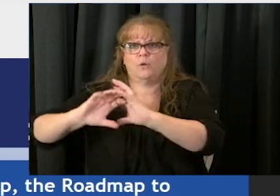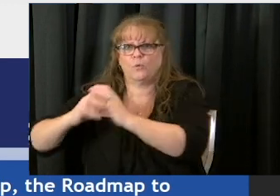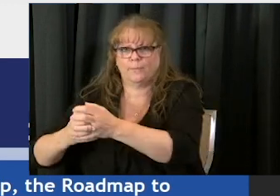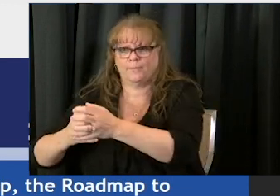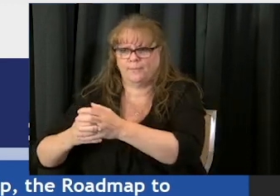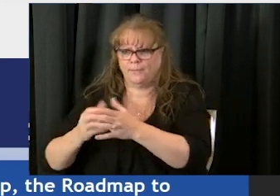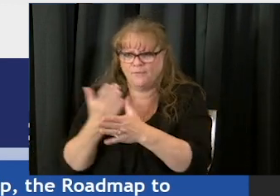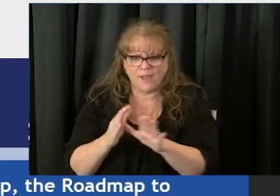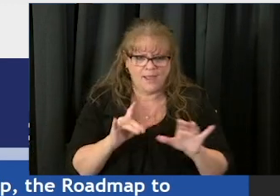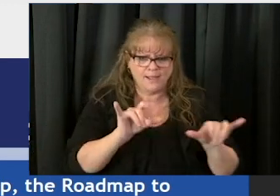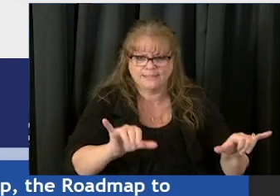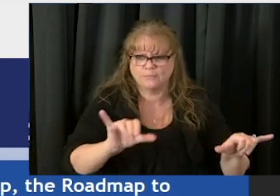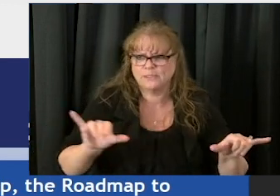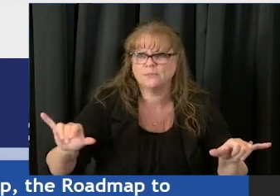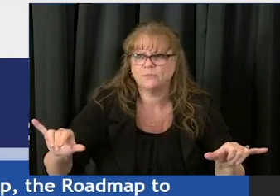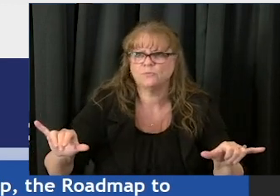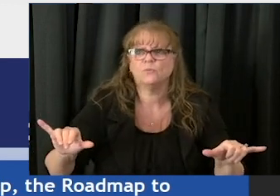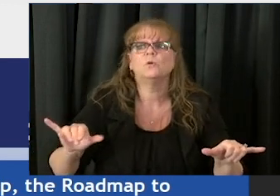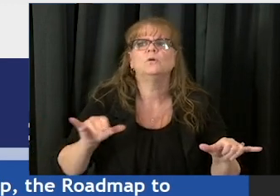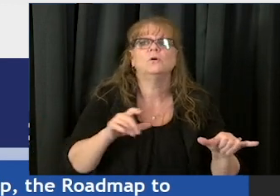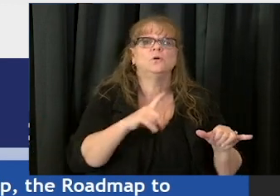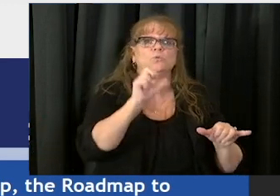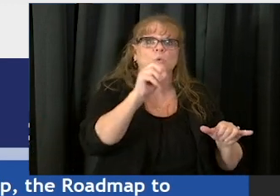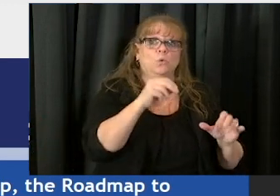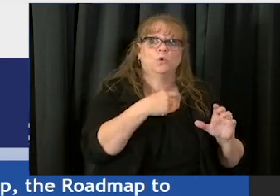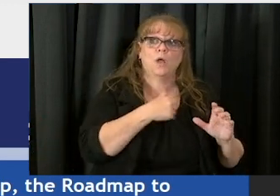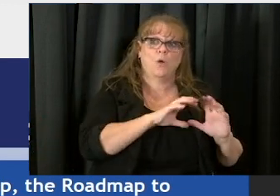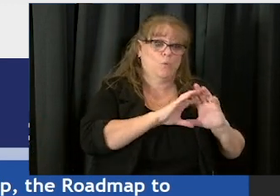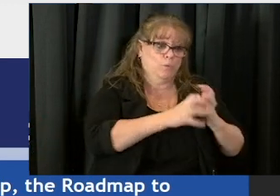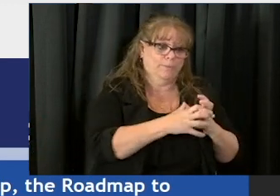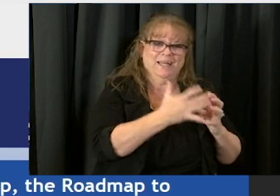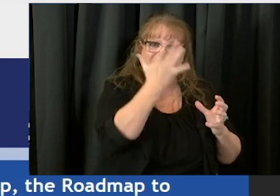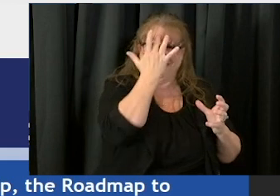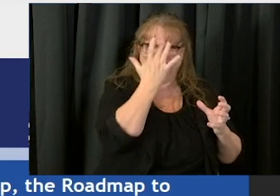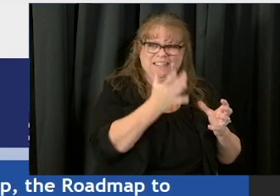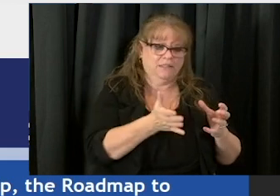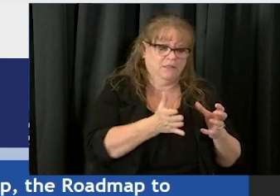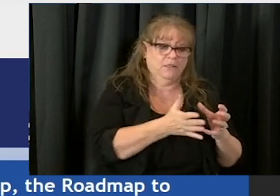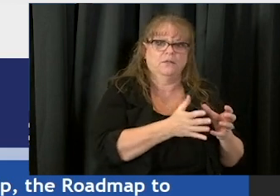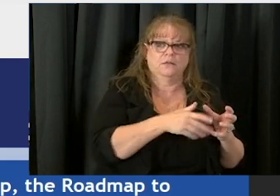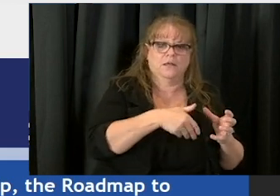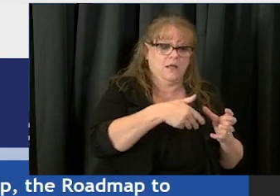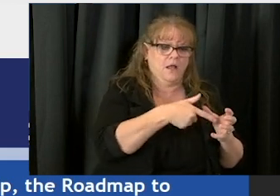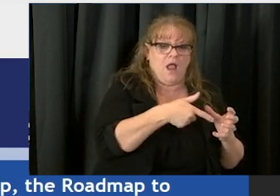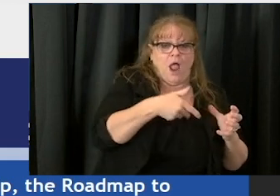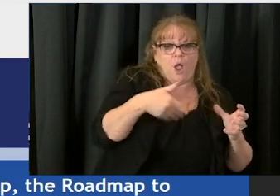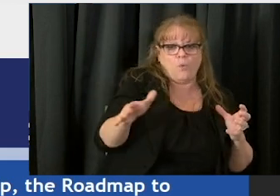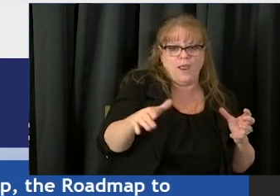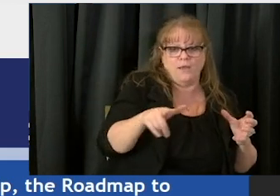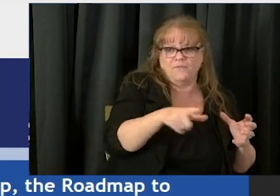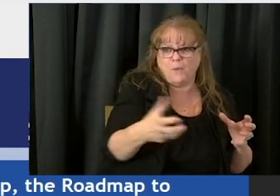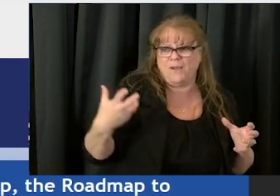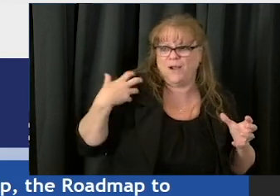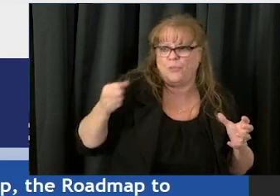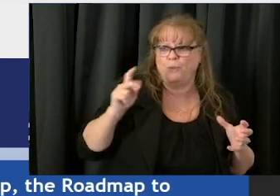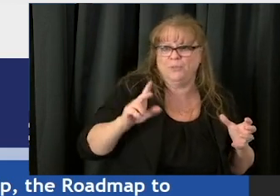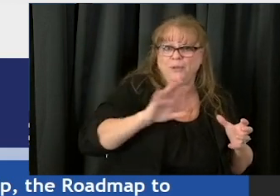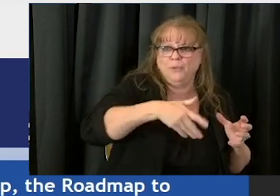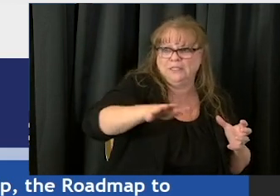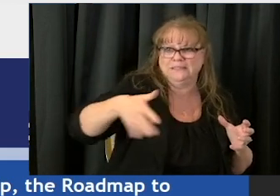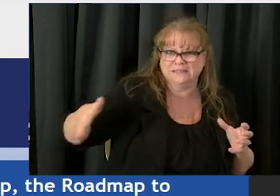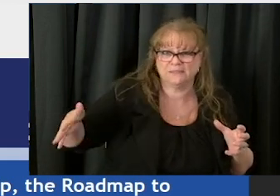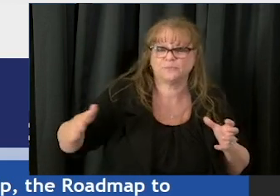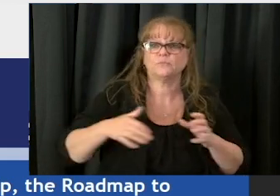where they had 160 people, one of the largest outbreaks in our state. Most of the school outbreaks have been 2 people, 3 people. It hasn't been 100 people because